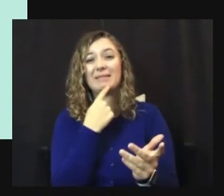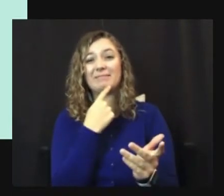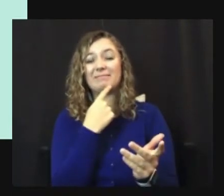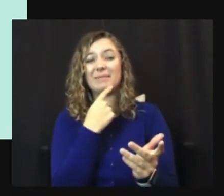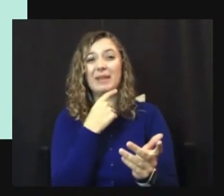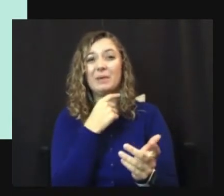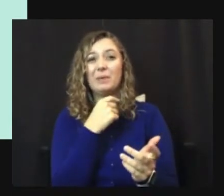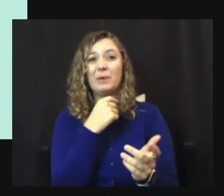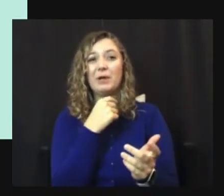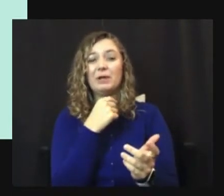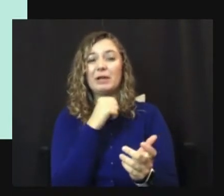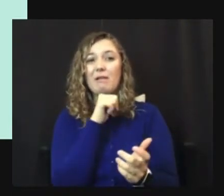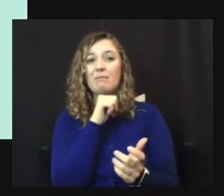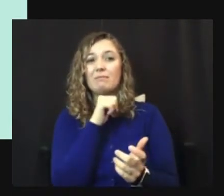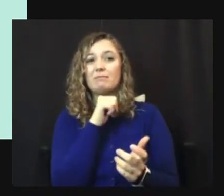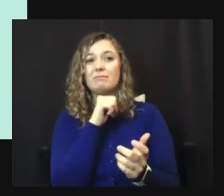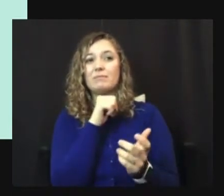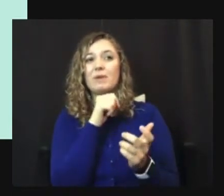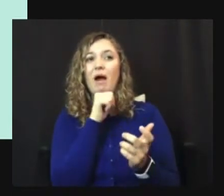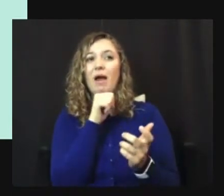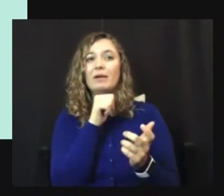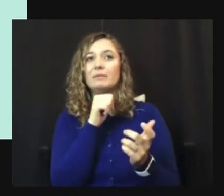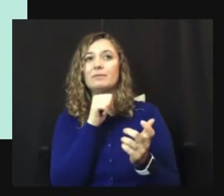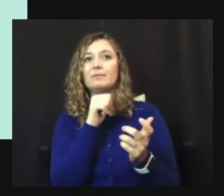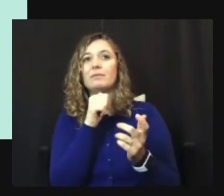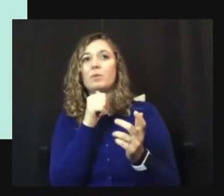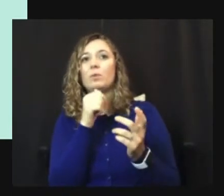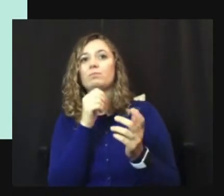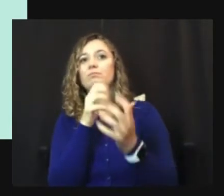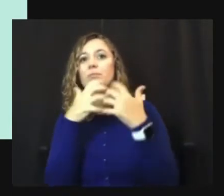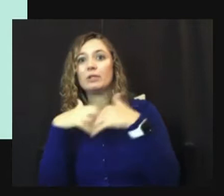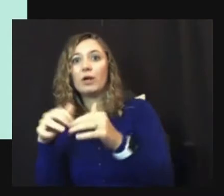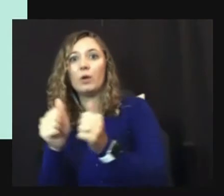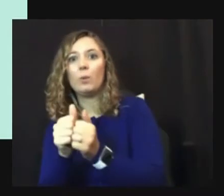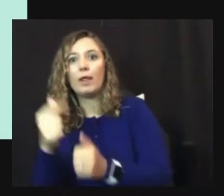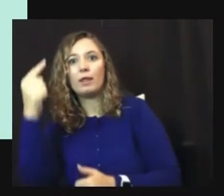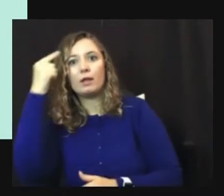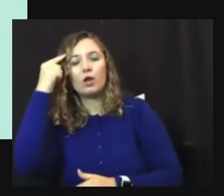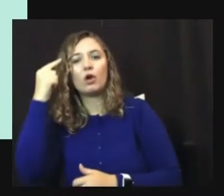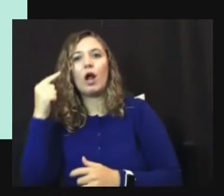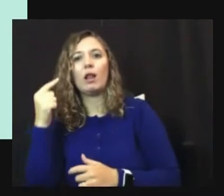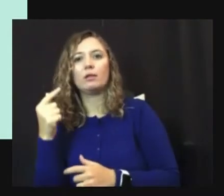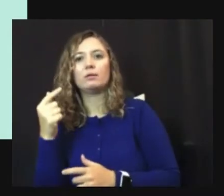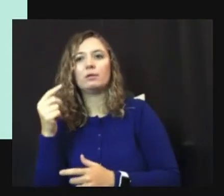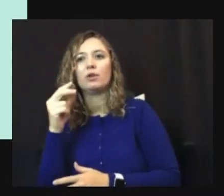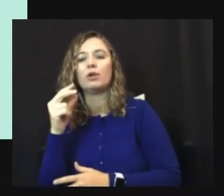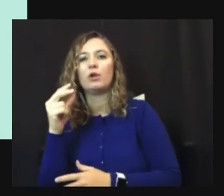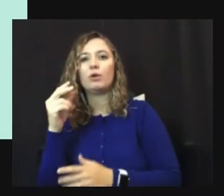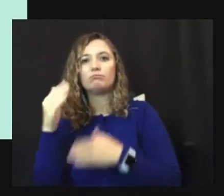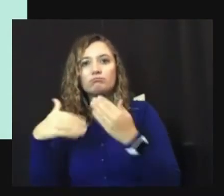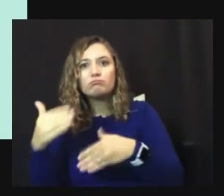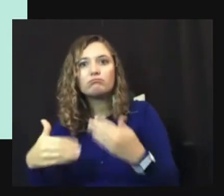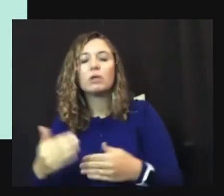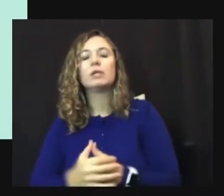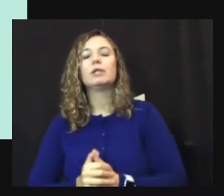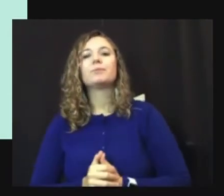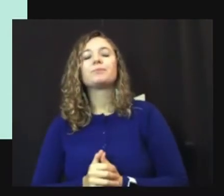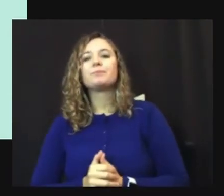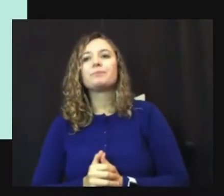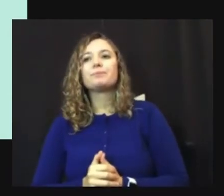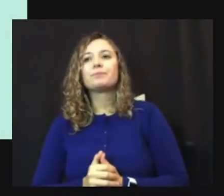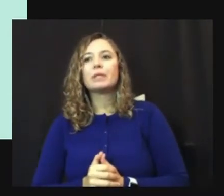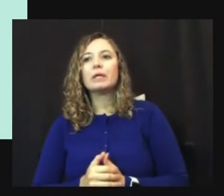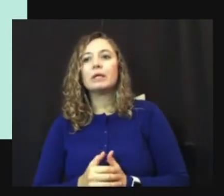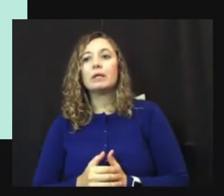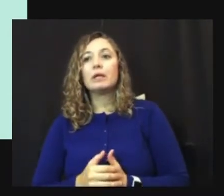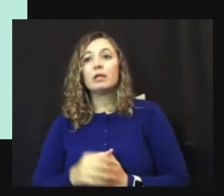our neurology. Yours too, and we hope to show you that. These definitions are not